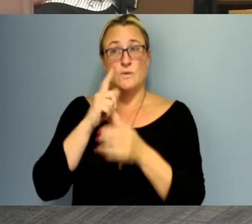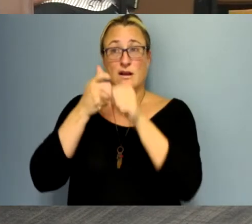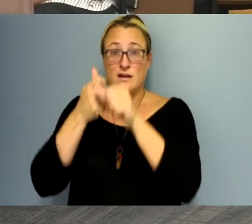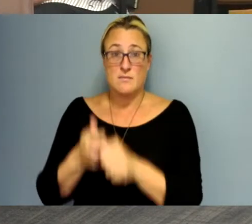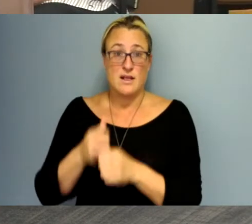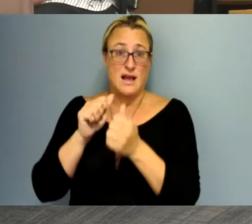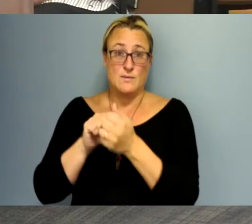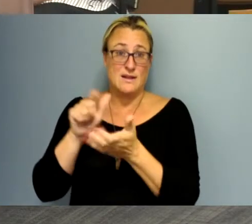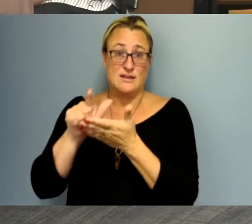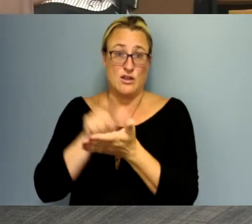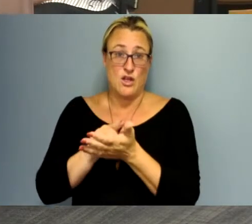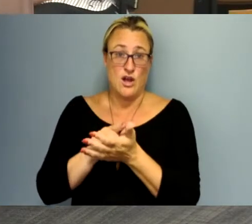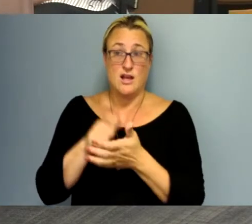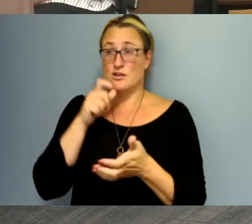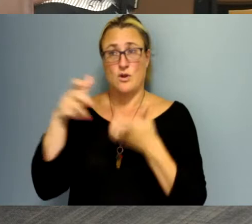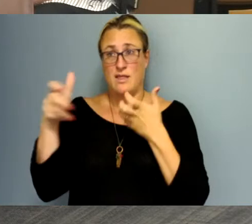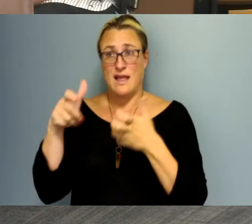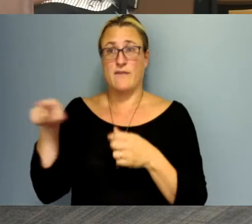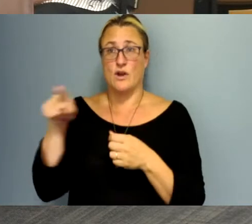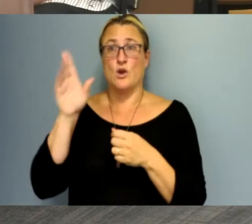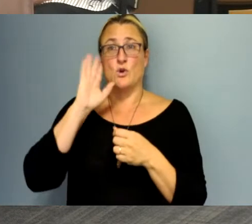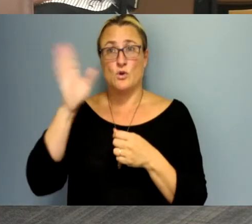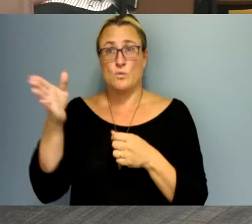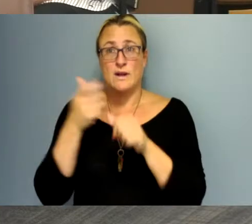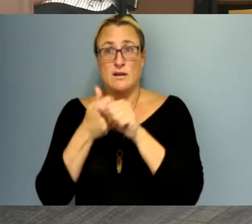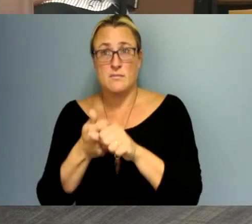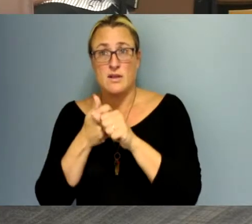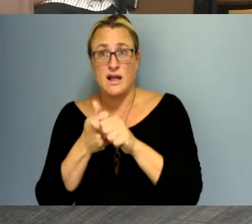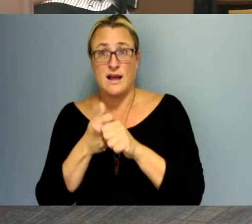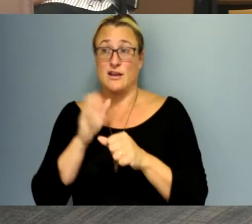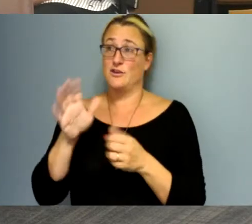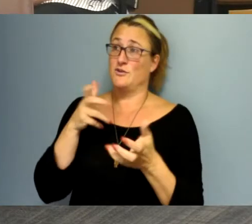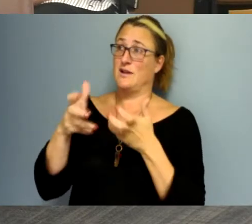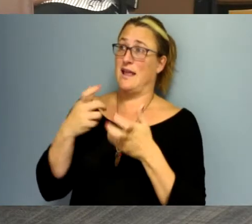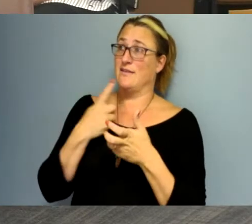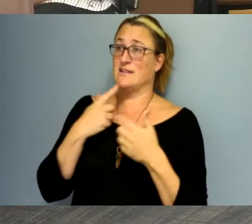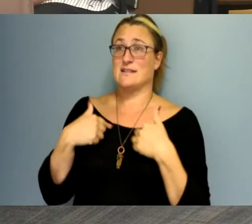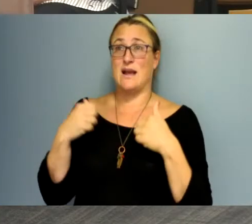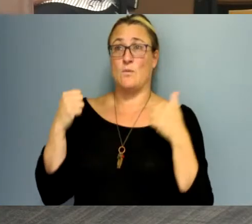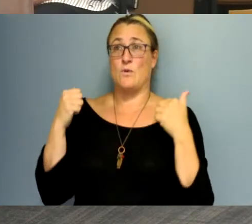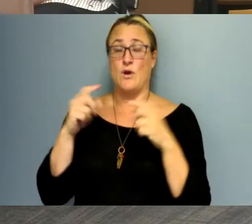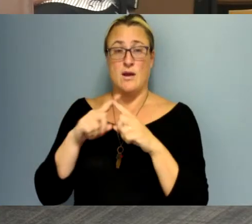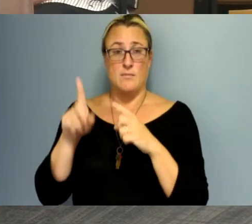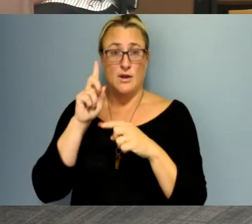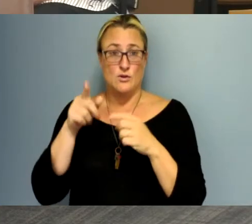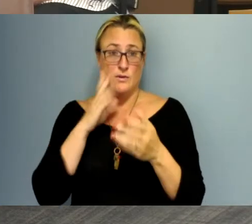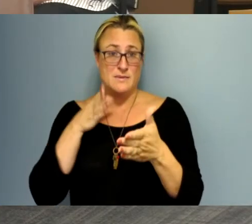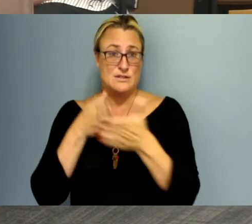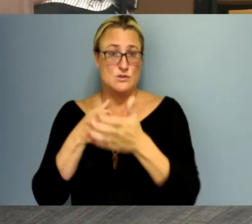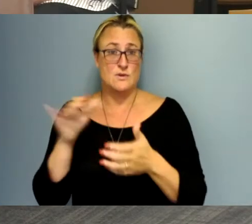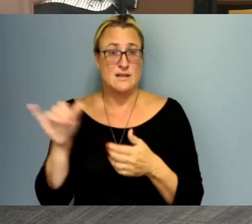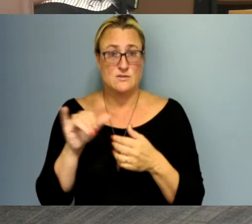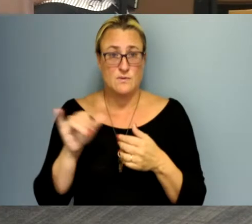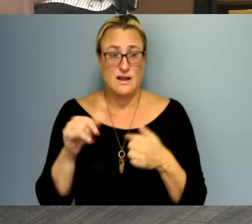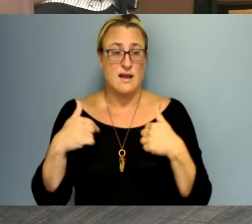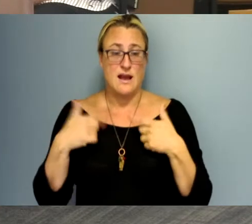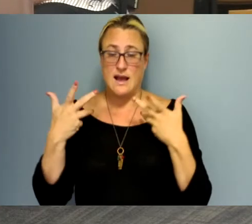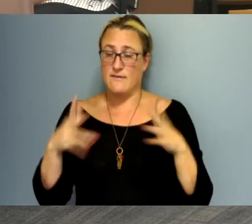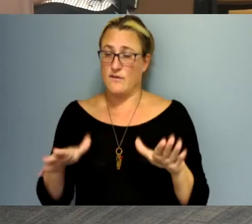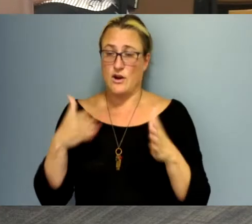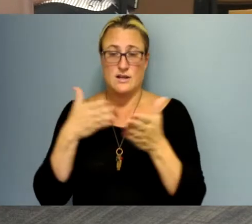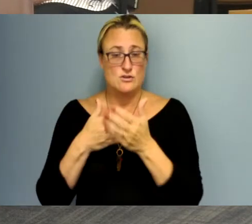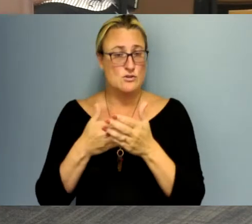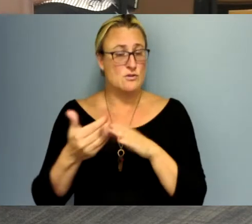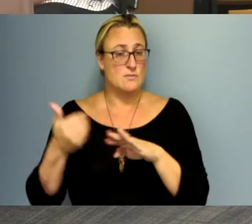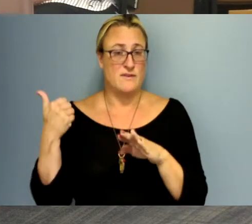Don't laugh, you will comply. Your laugh says you're not going to. You will be sued as well. I have already sued before,